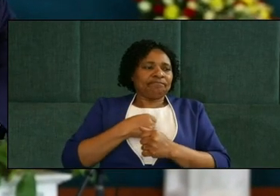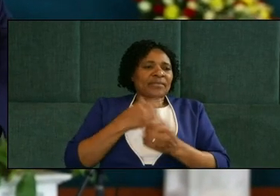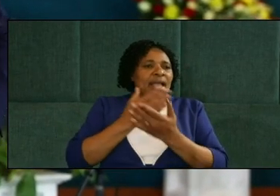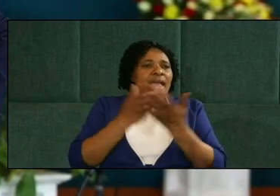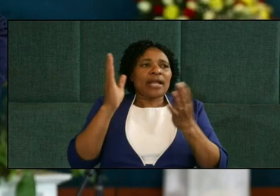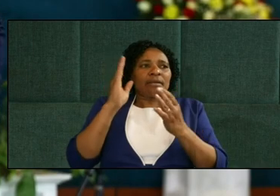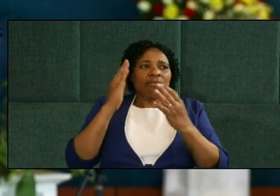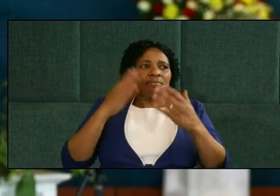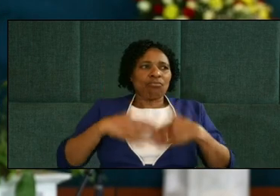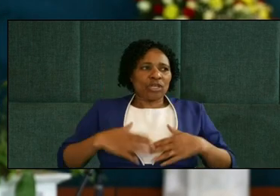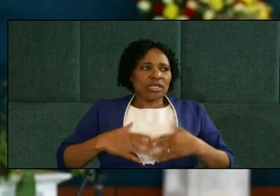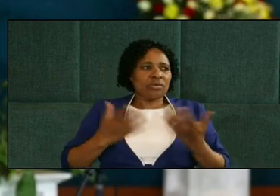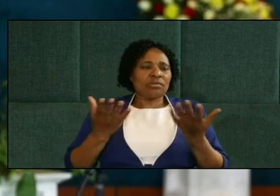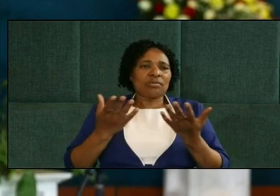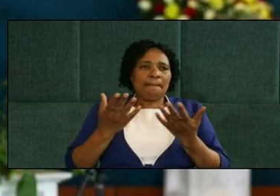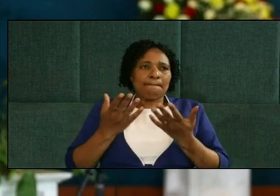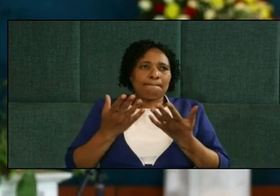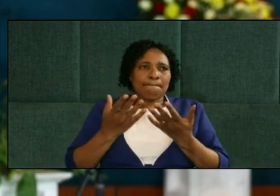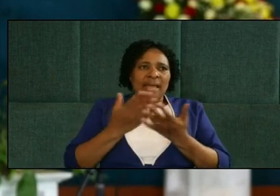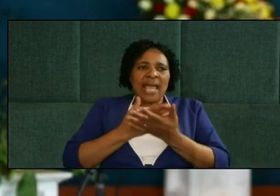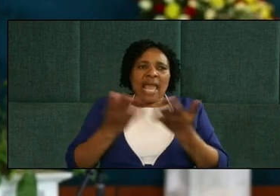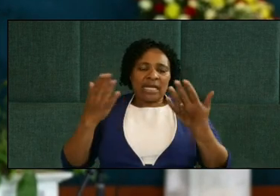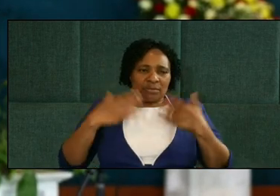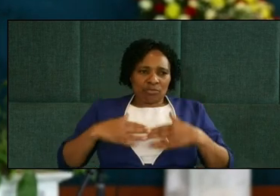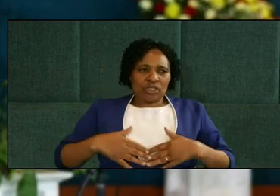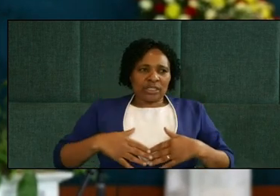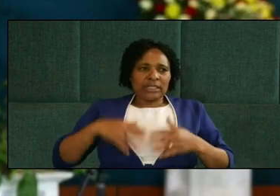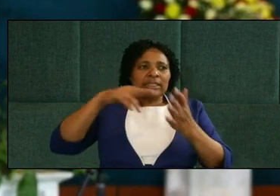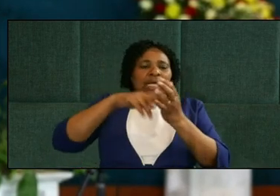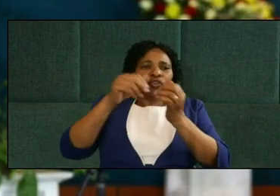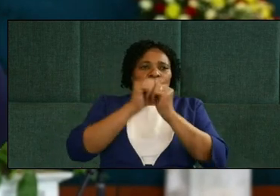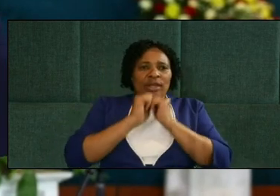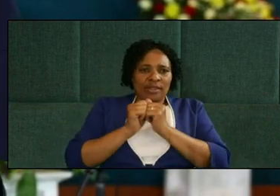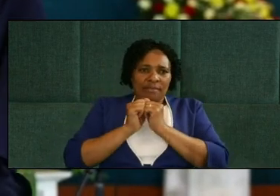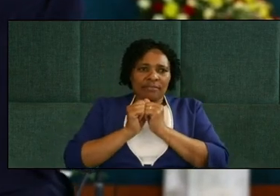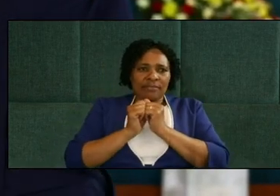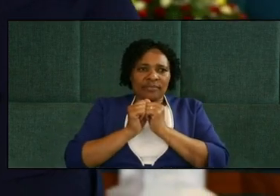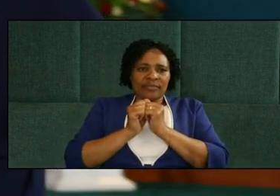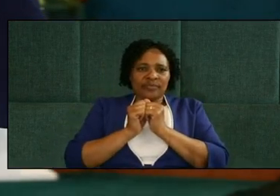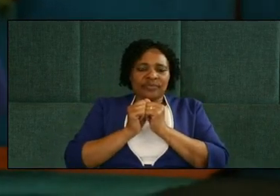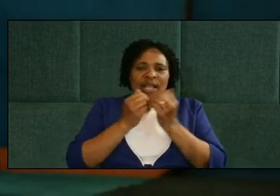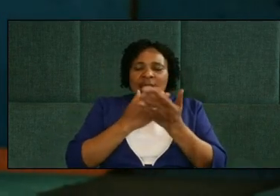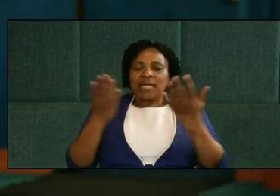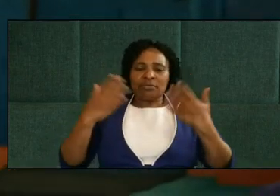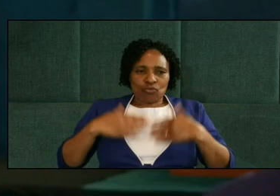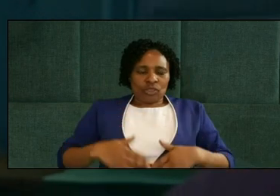anybody else? Is there anybody else? Can we stand together? Is there anybody